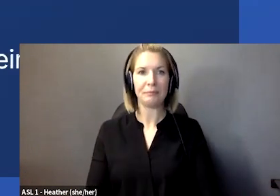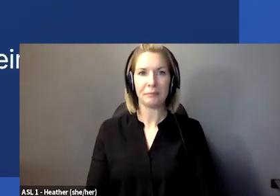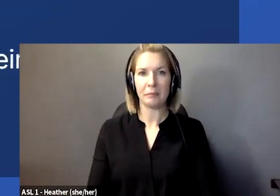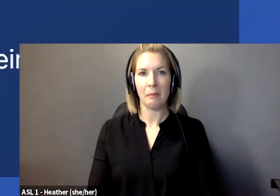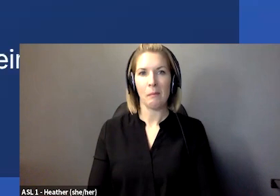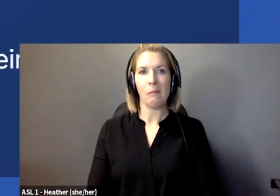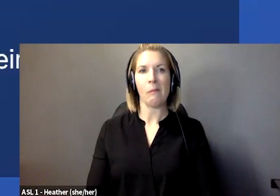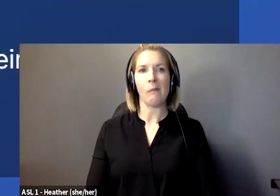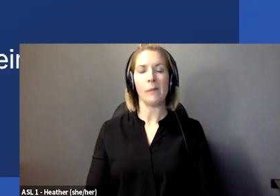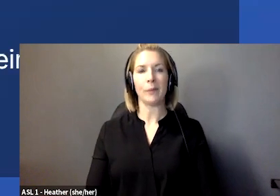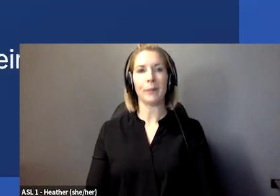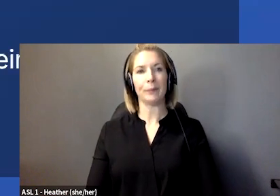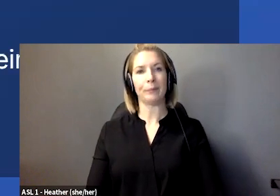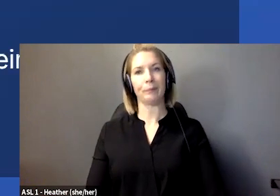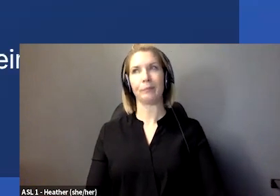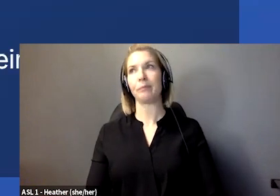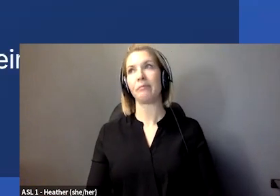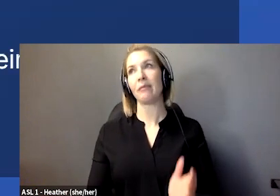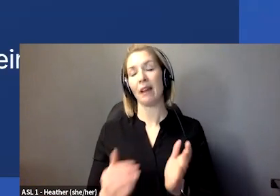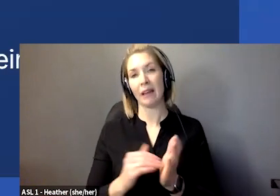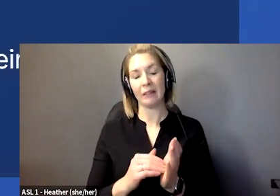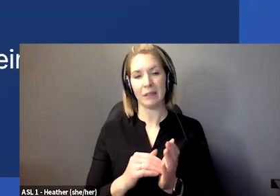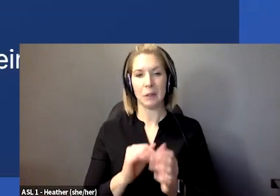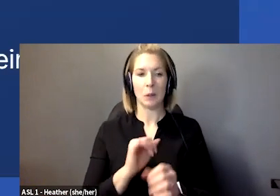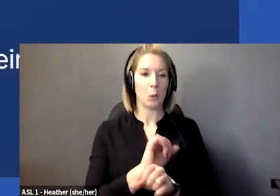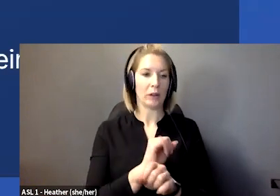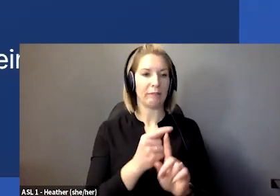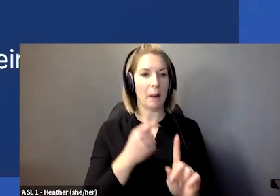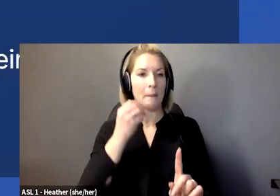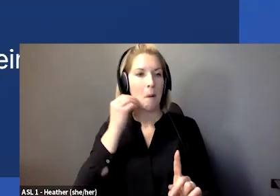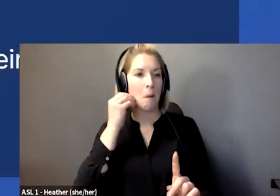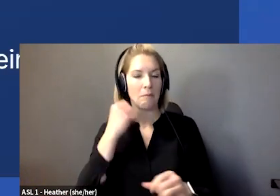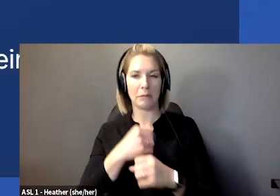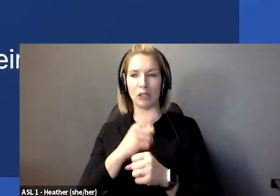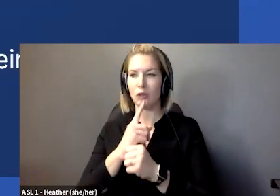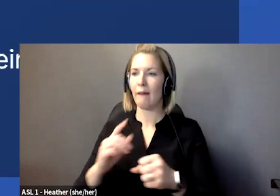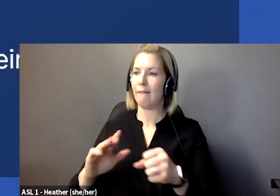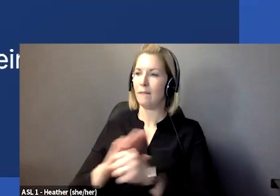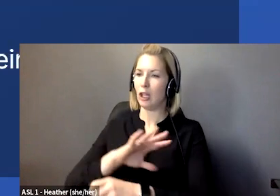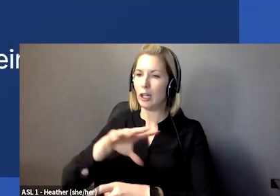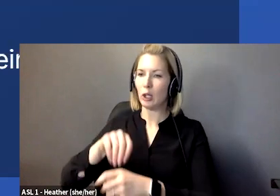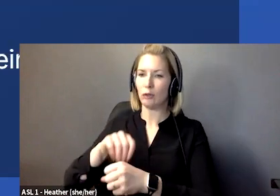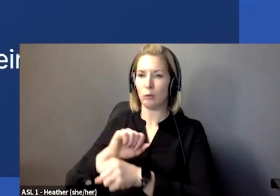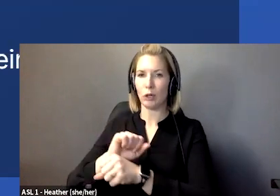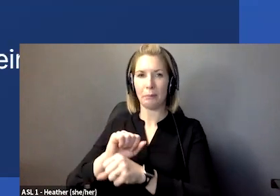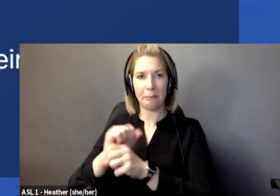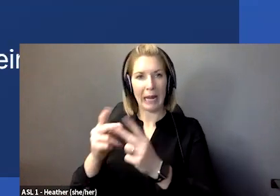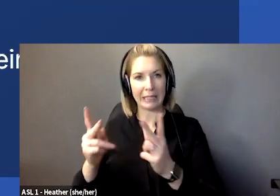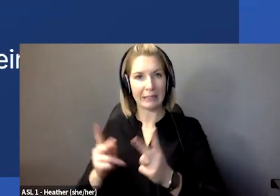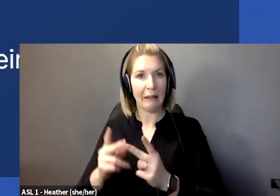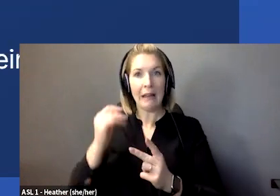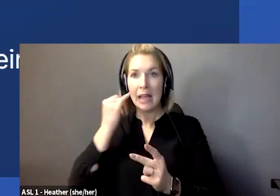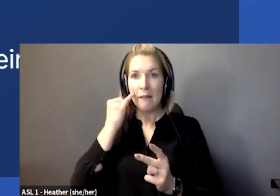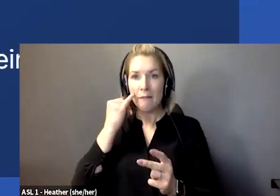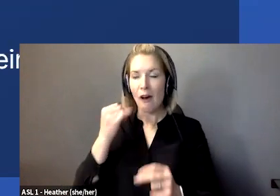Again, the benefits of working from home versus thinking about more inclusive workplaces. So if folks have to work hybrid, the